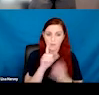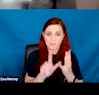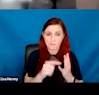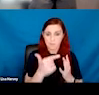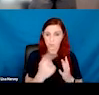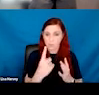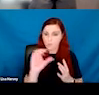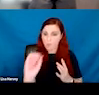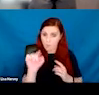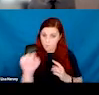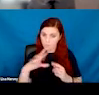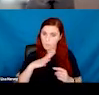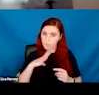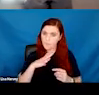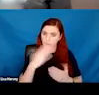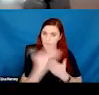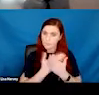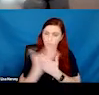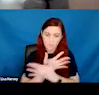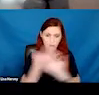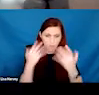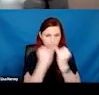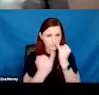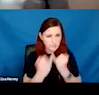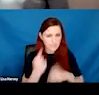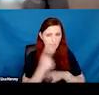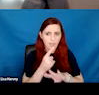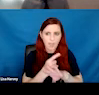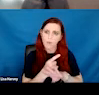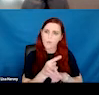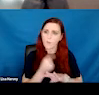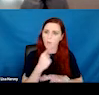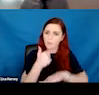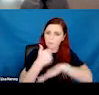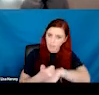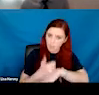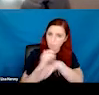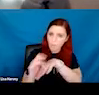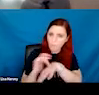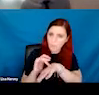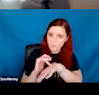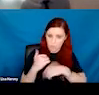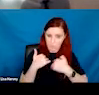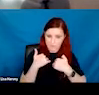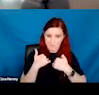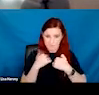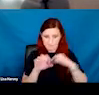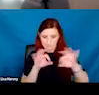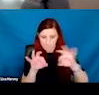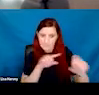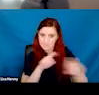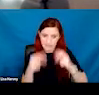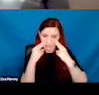17210 is a useful document with a lot of detail in it. But the minimum performances that we would set out do still need to be